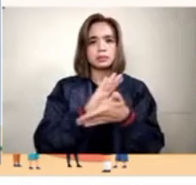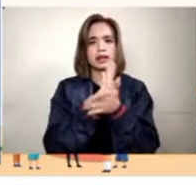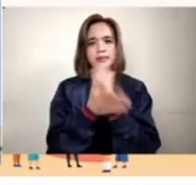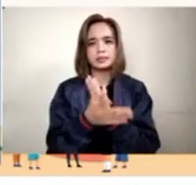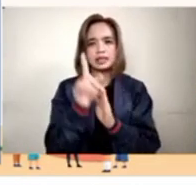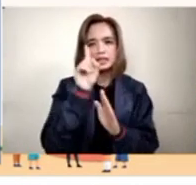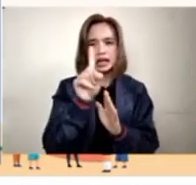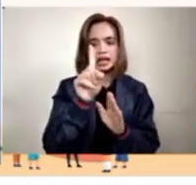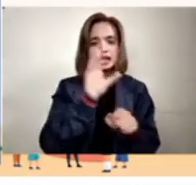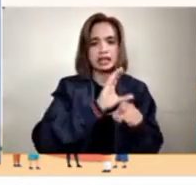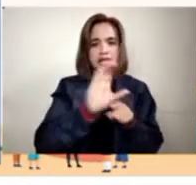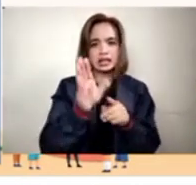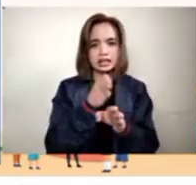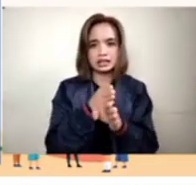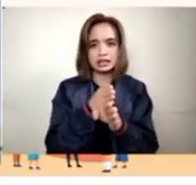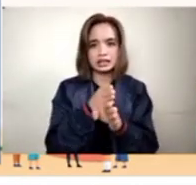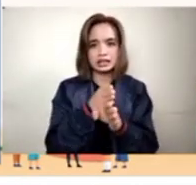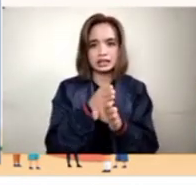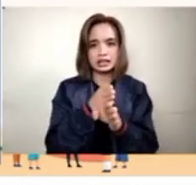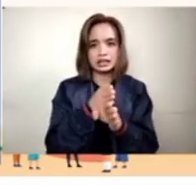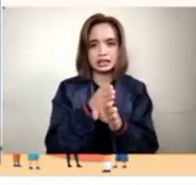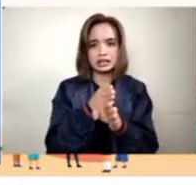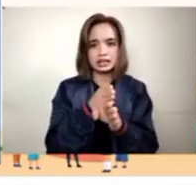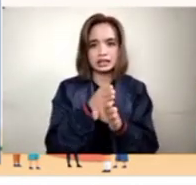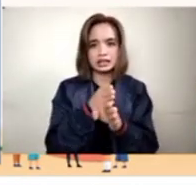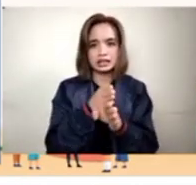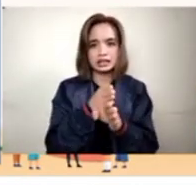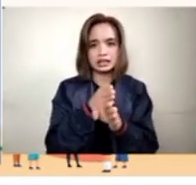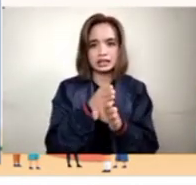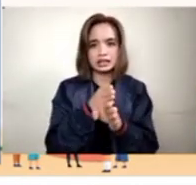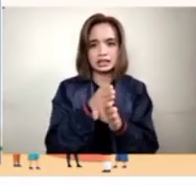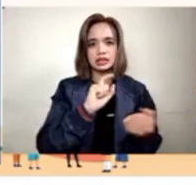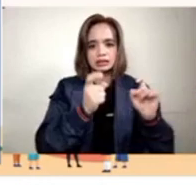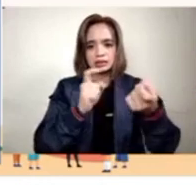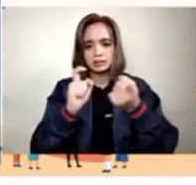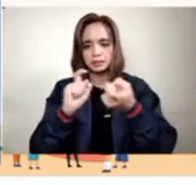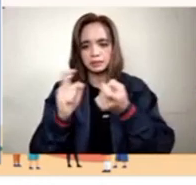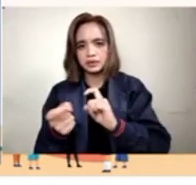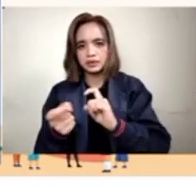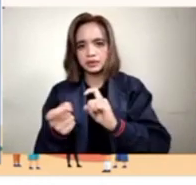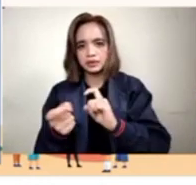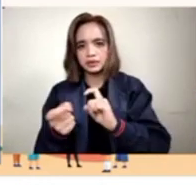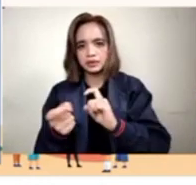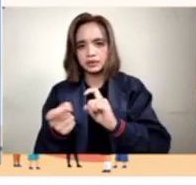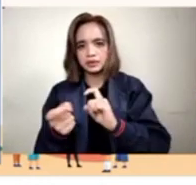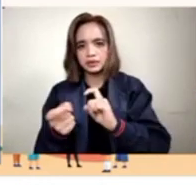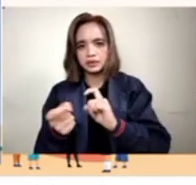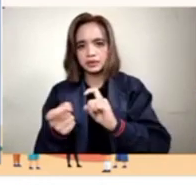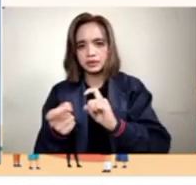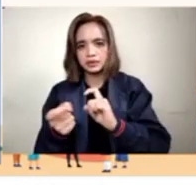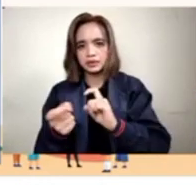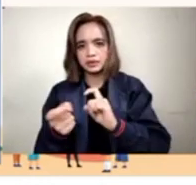By rationalizing into a single line career path, DepEd intends to avoid shifting to teaching